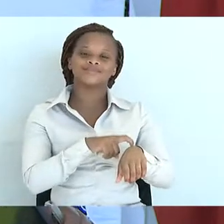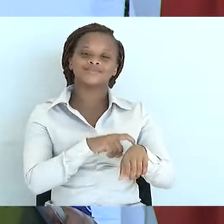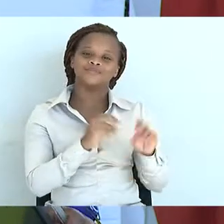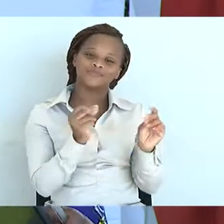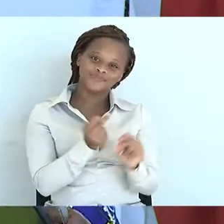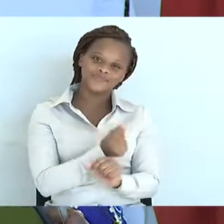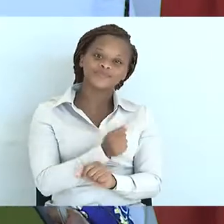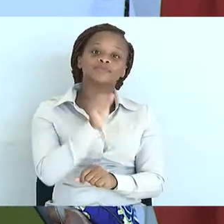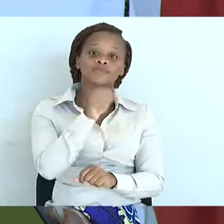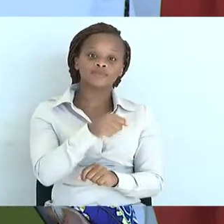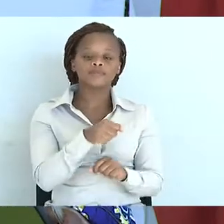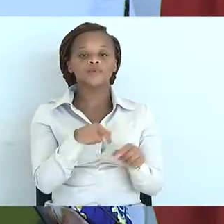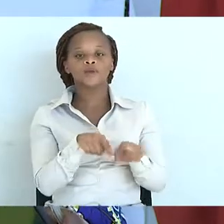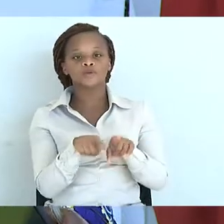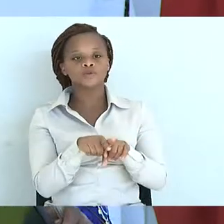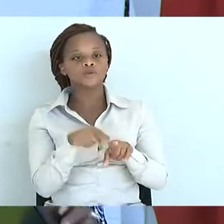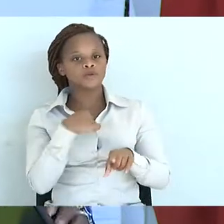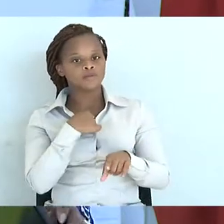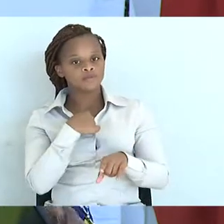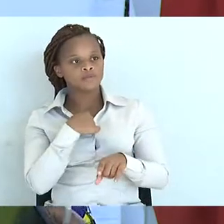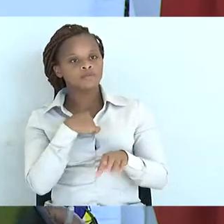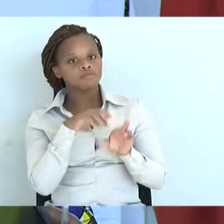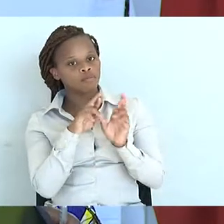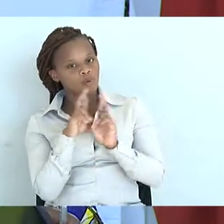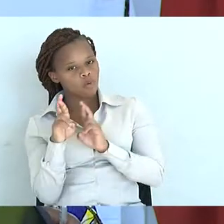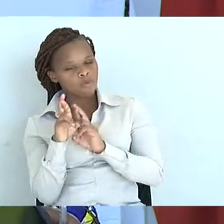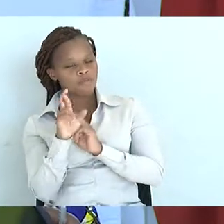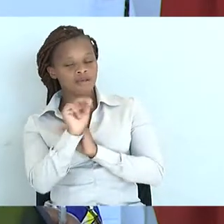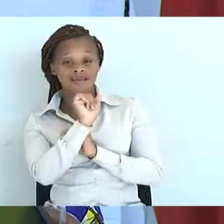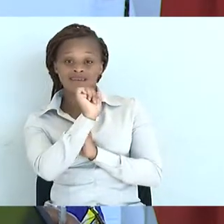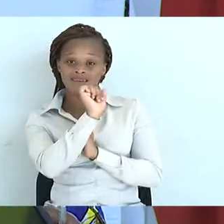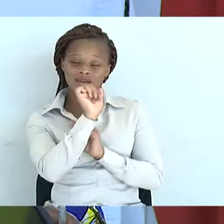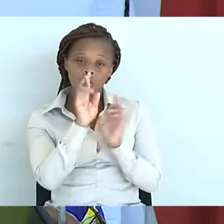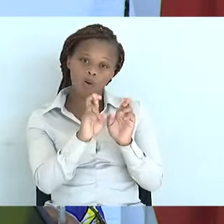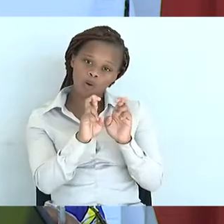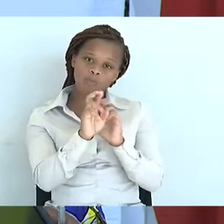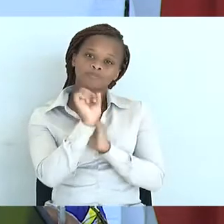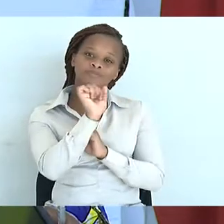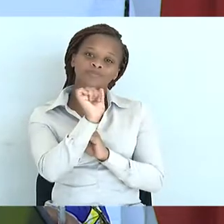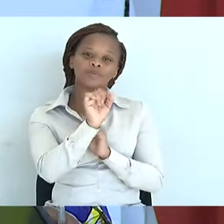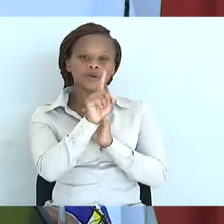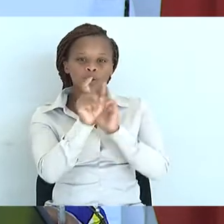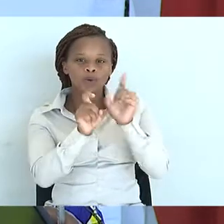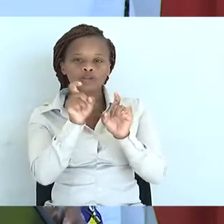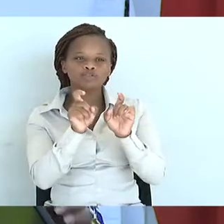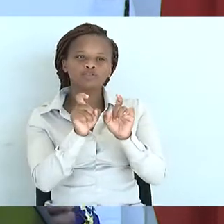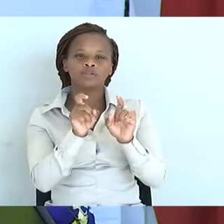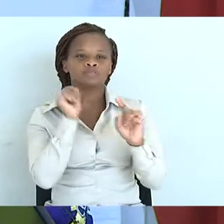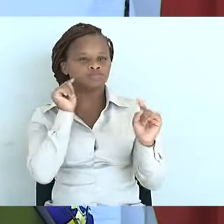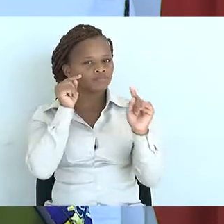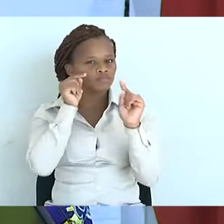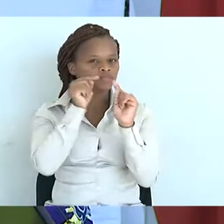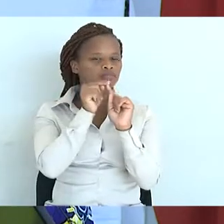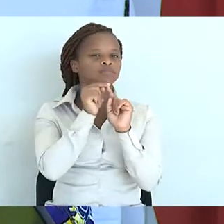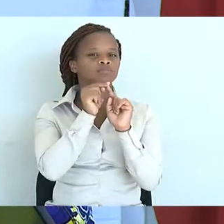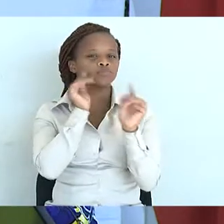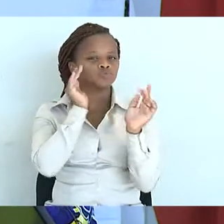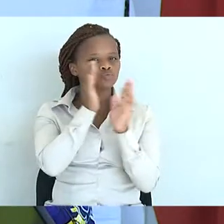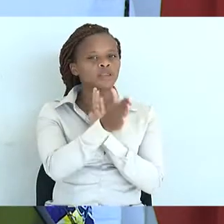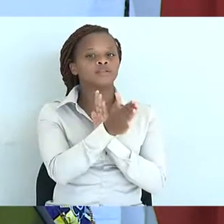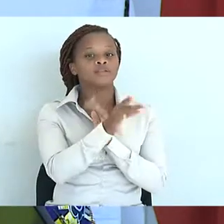our questions are concise and straight to the point, so that we can save